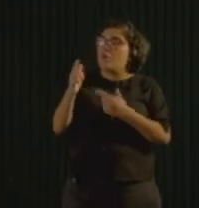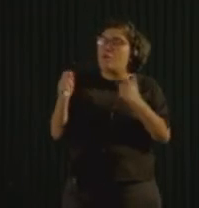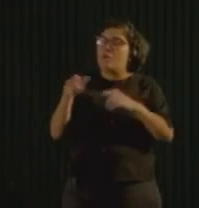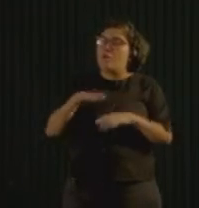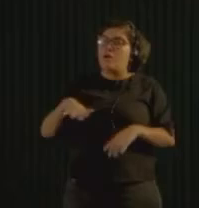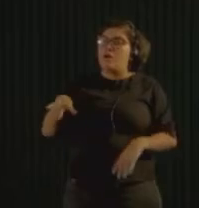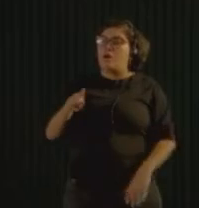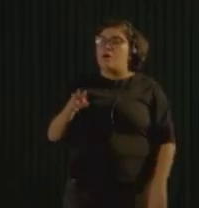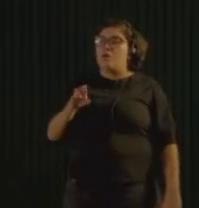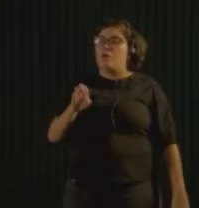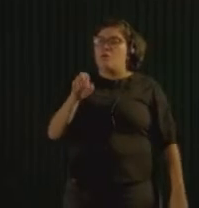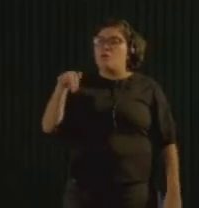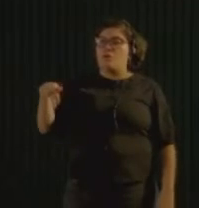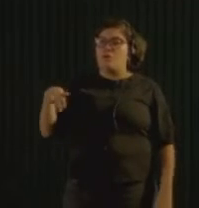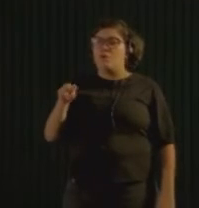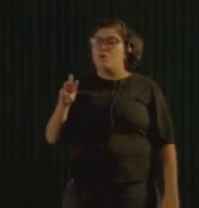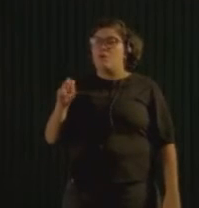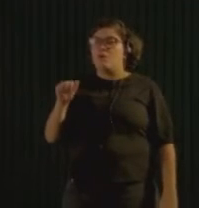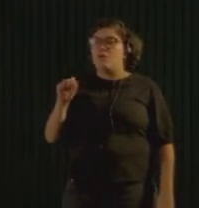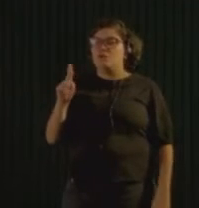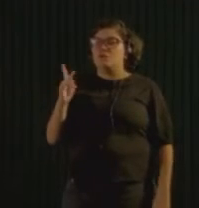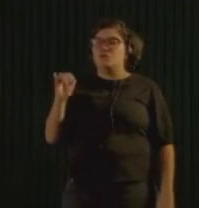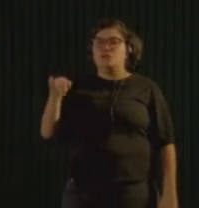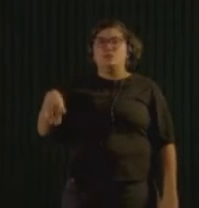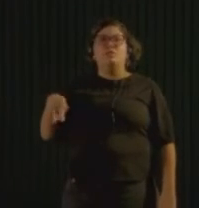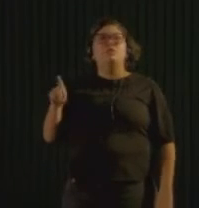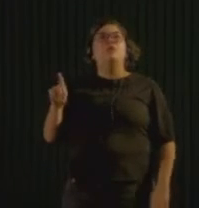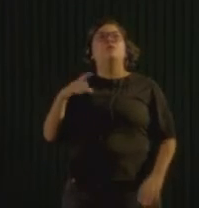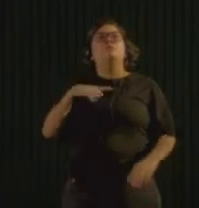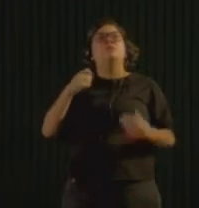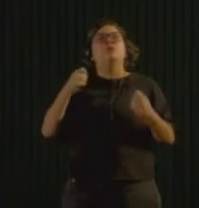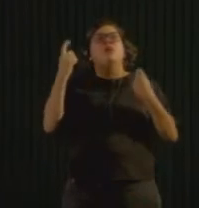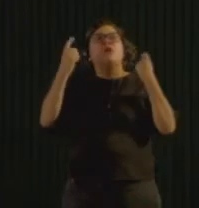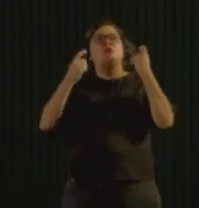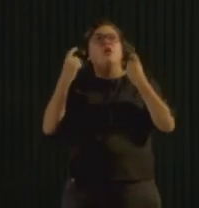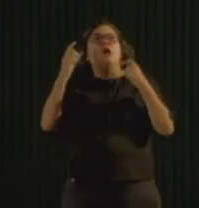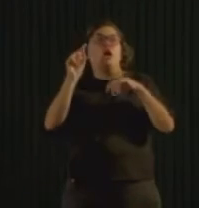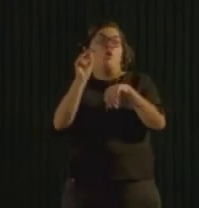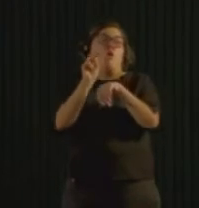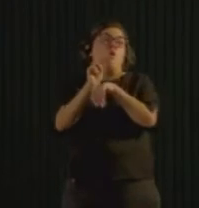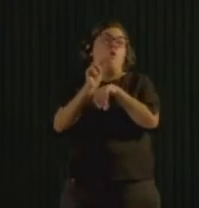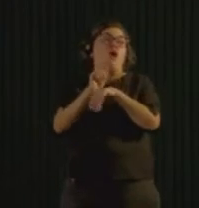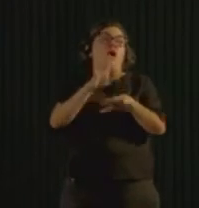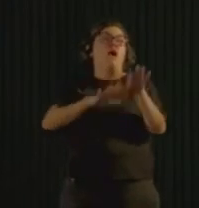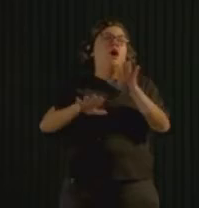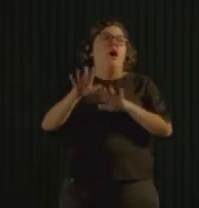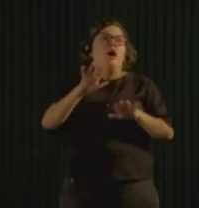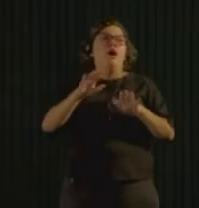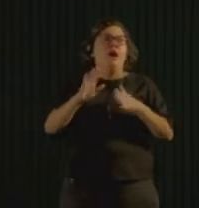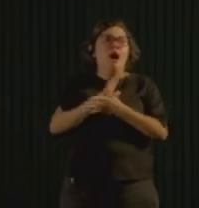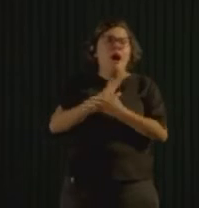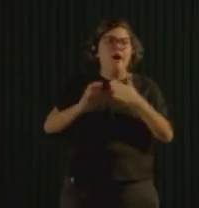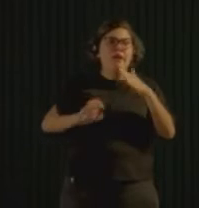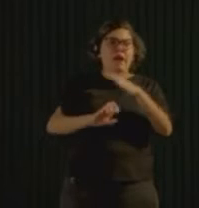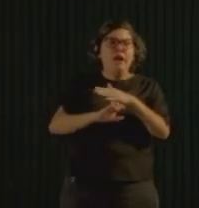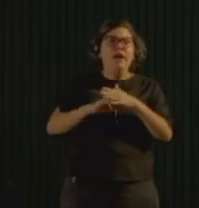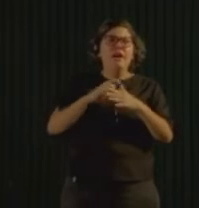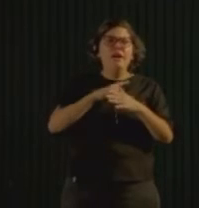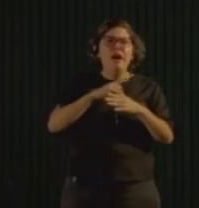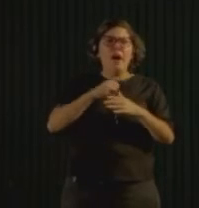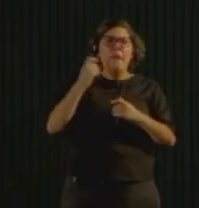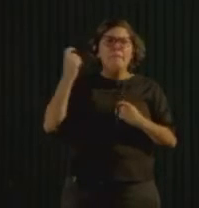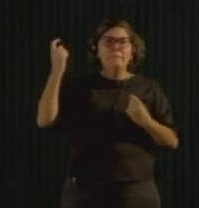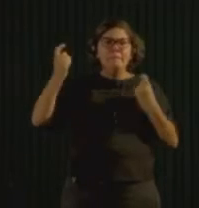be careful when we accuse companies of greenwashing, because many times, especially large organizations, are so worried about